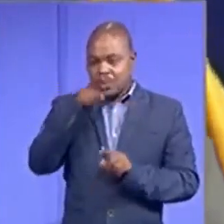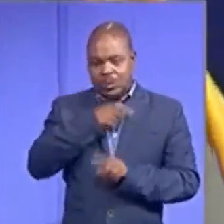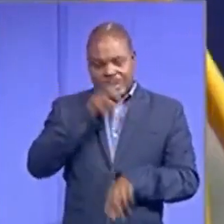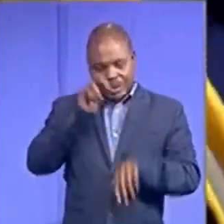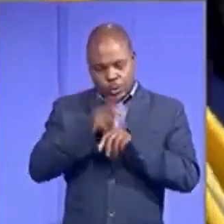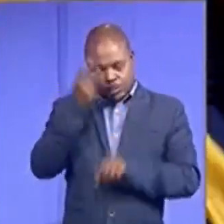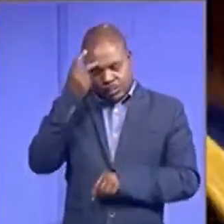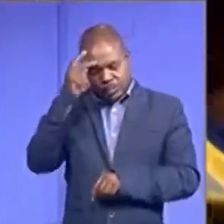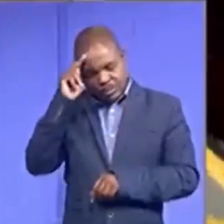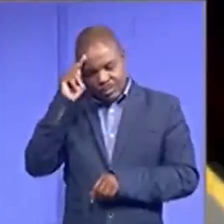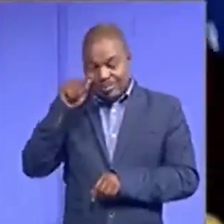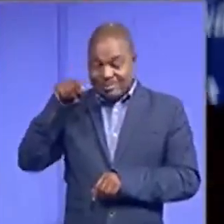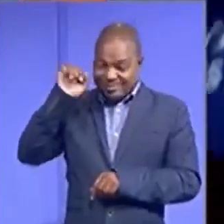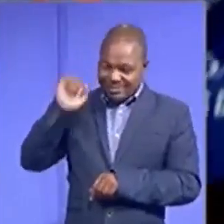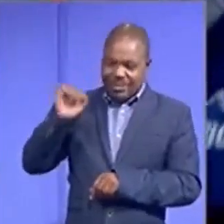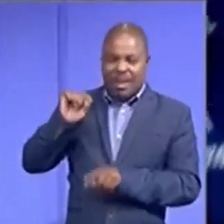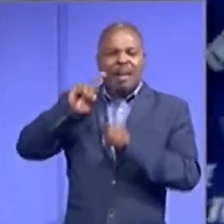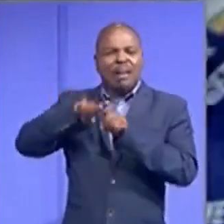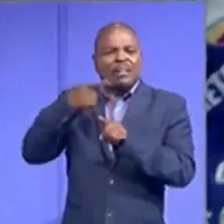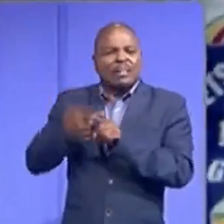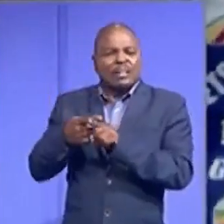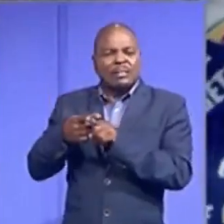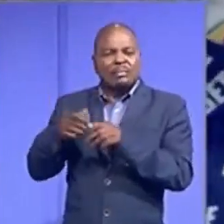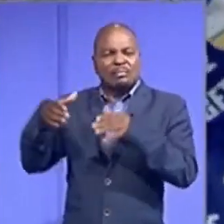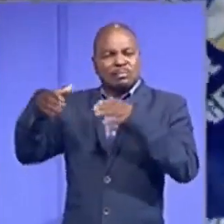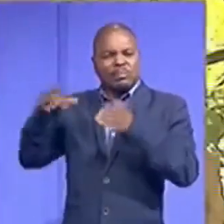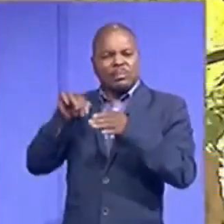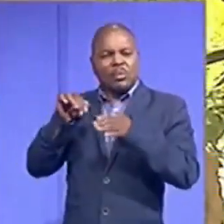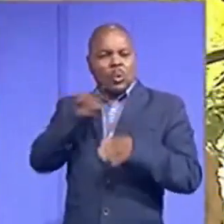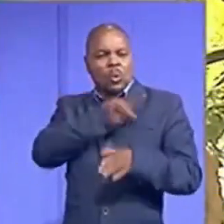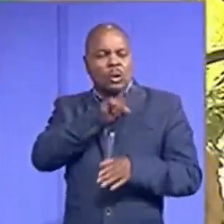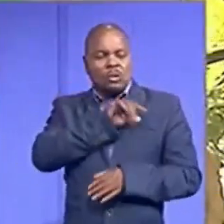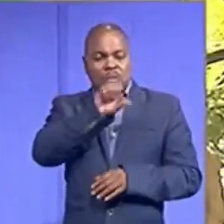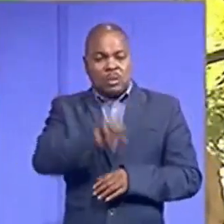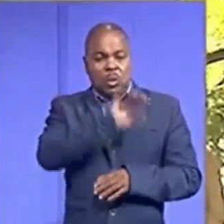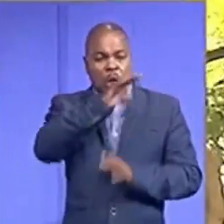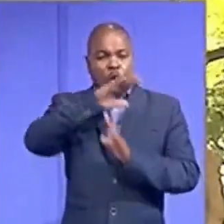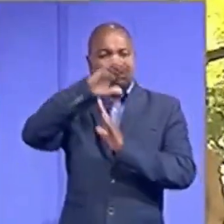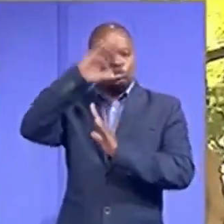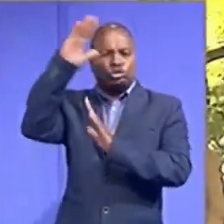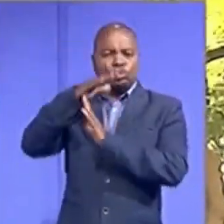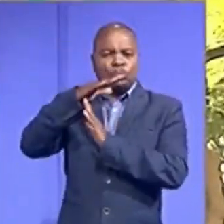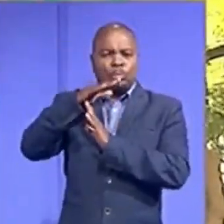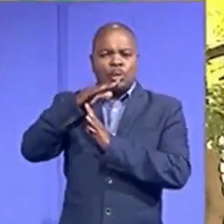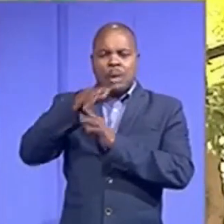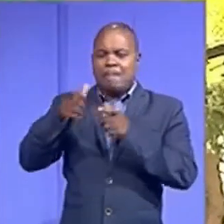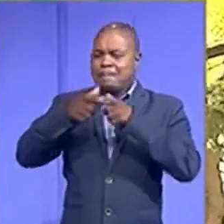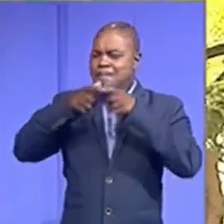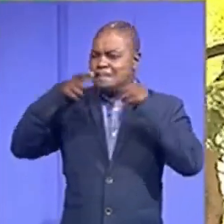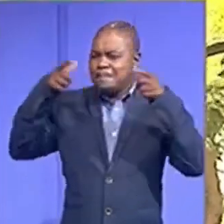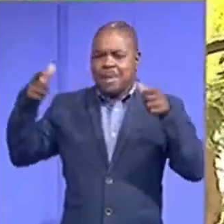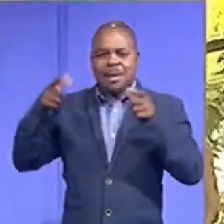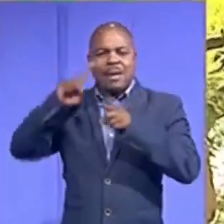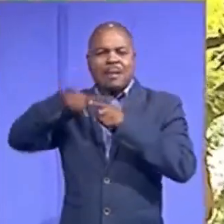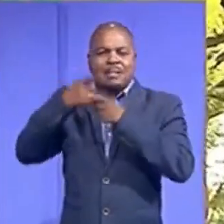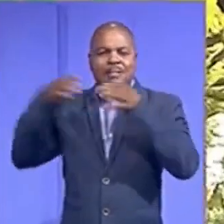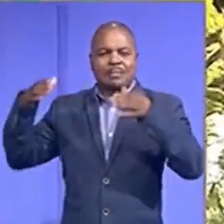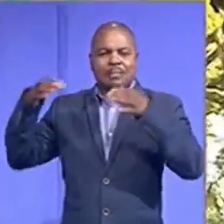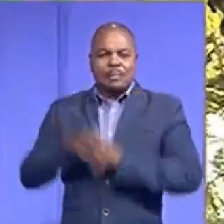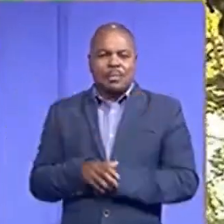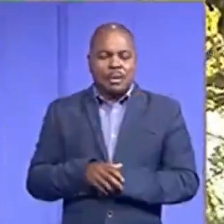sesha sebopego sa kabinete. A re Afrika Borwa e kwa setlhoeng sa lefatshe ka go nna le kabinete e kgolo. Seno ke moraga